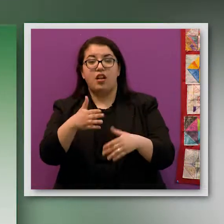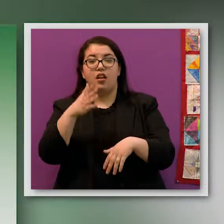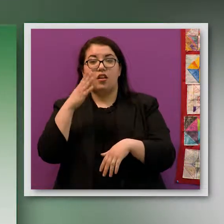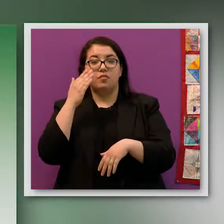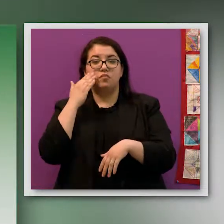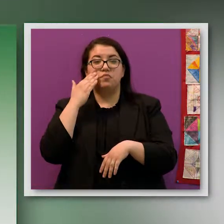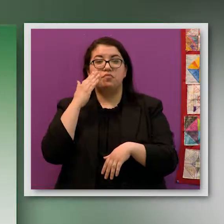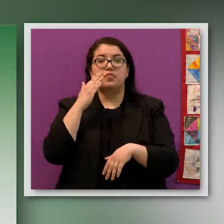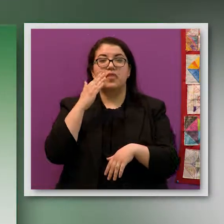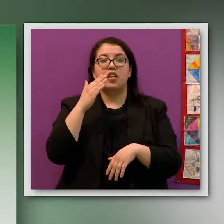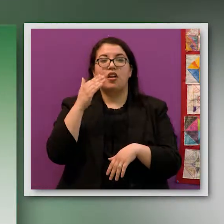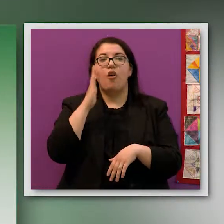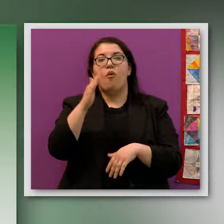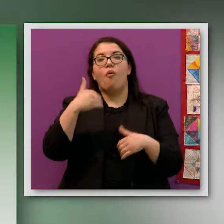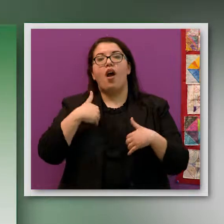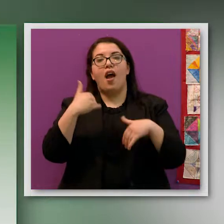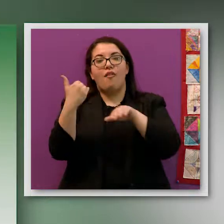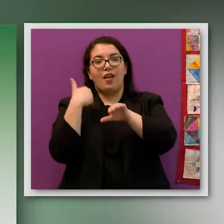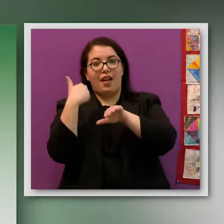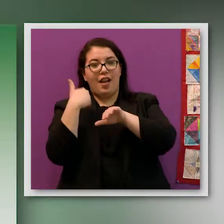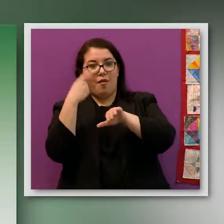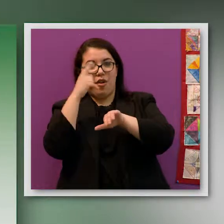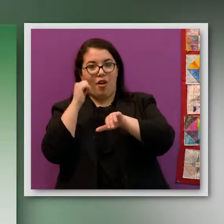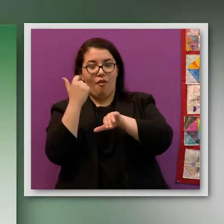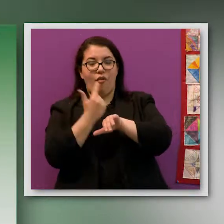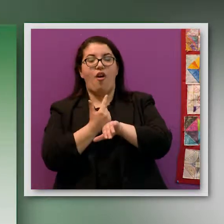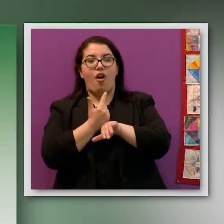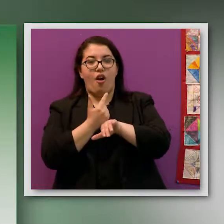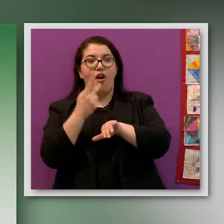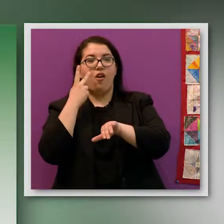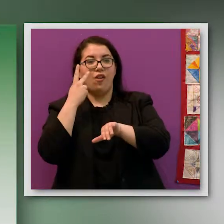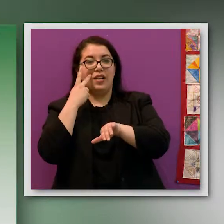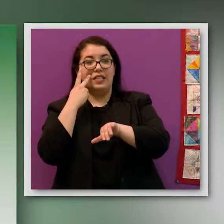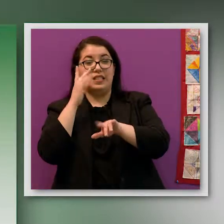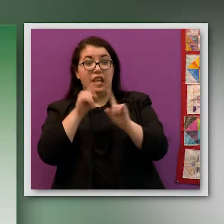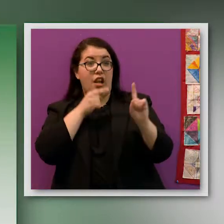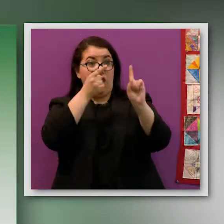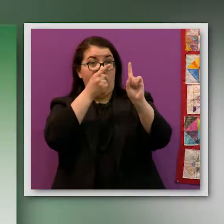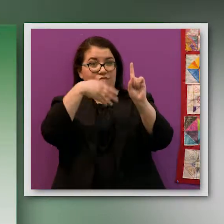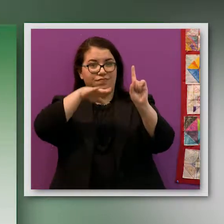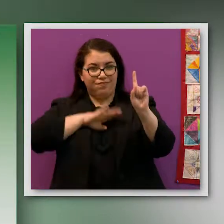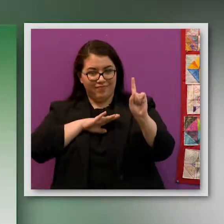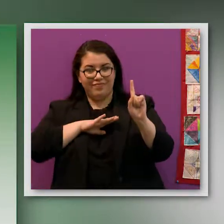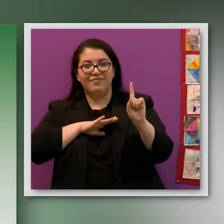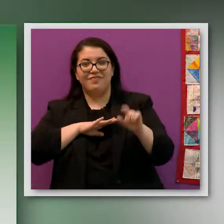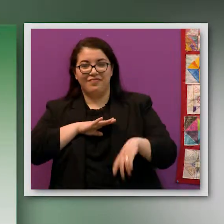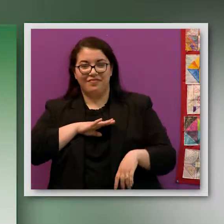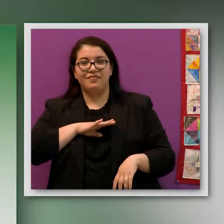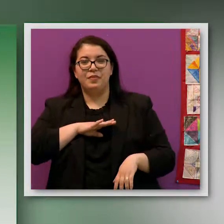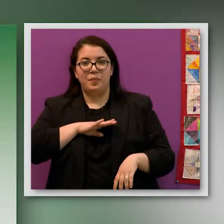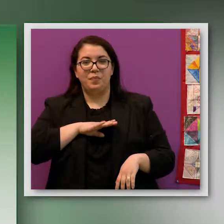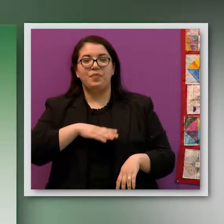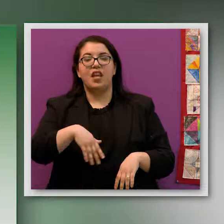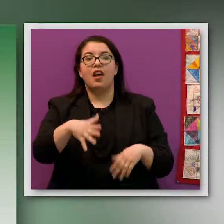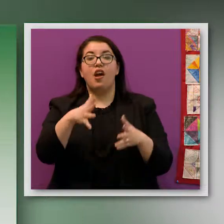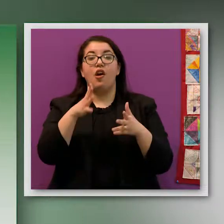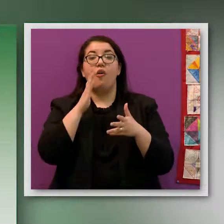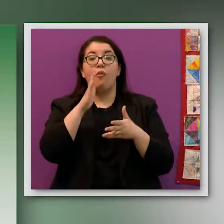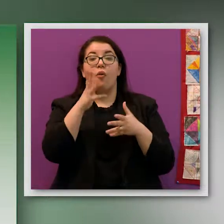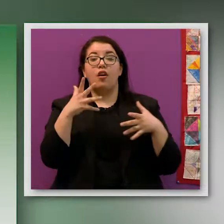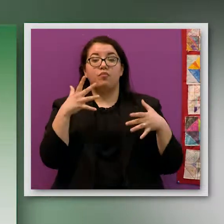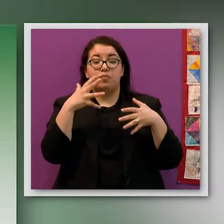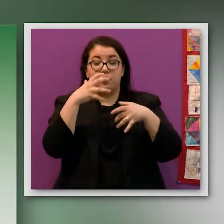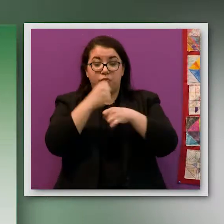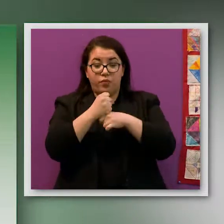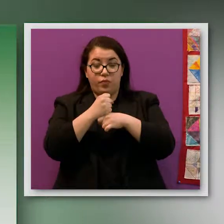we're trying to close the loop on all those investments and make sure that we hit those marks. And then we wrap up with our annual financial audit to